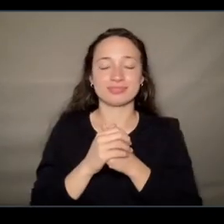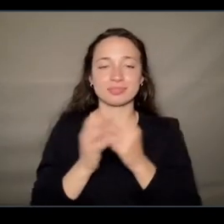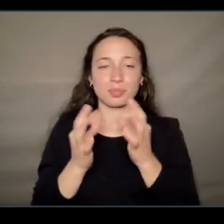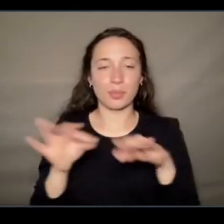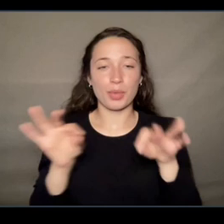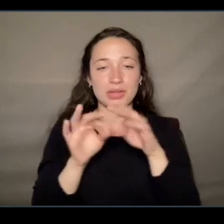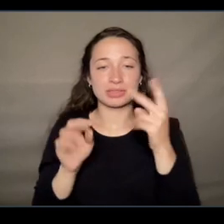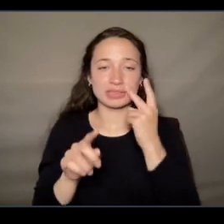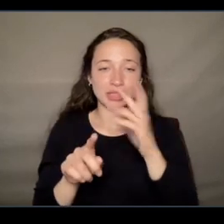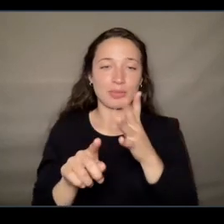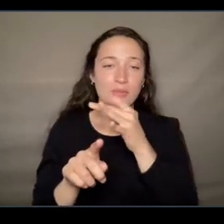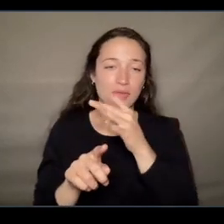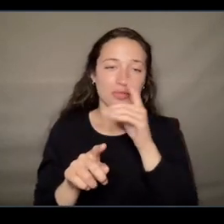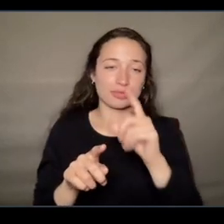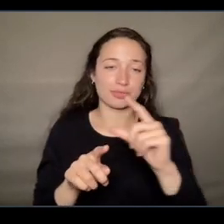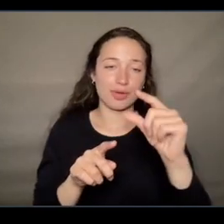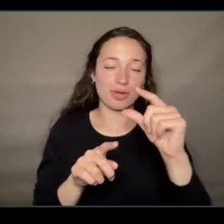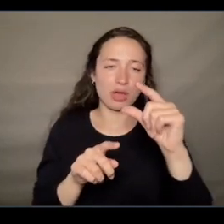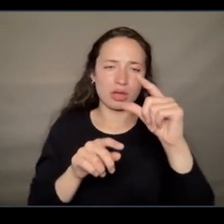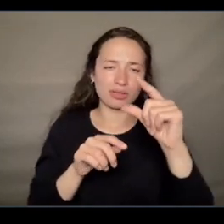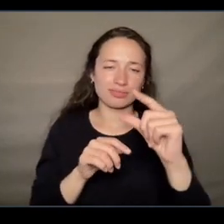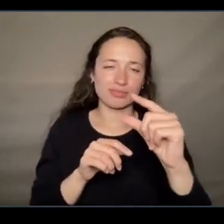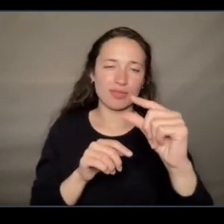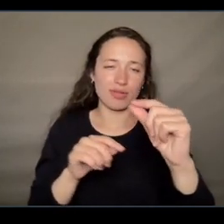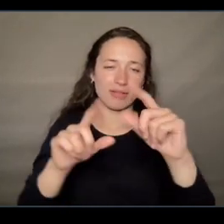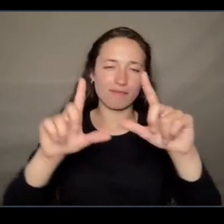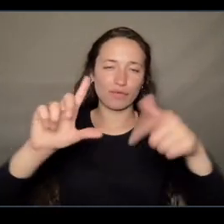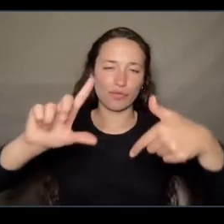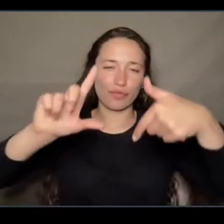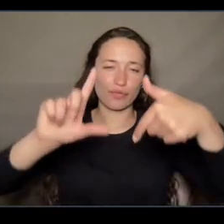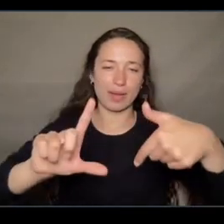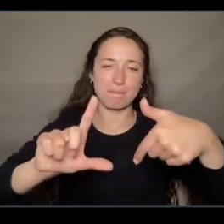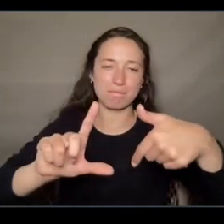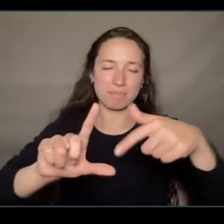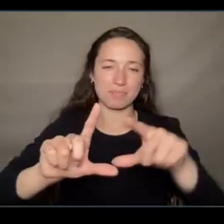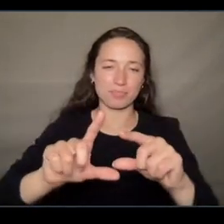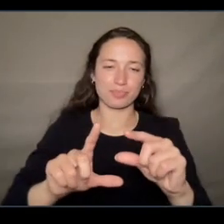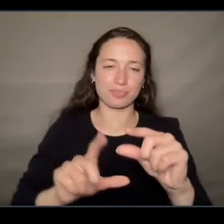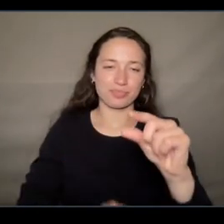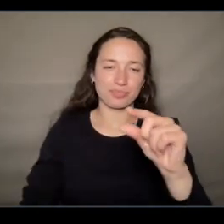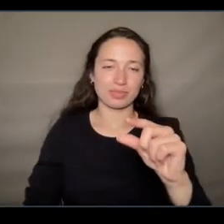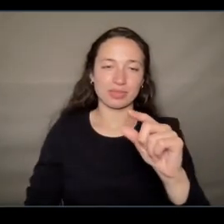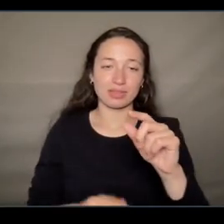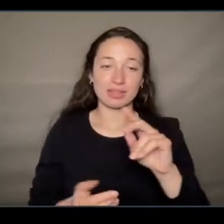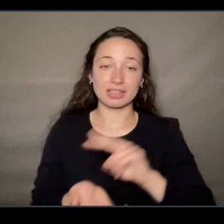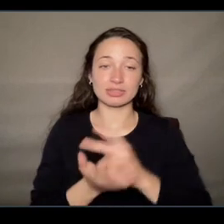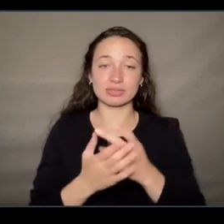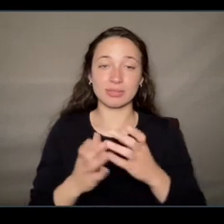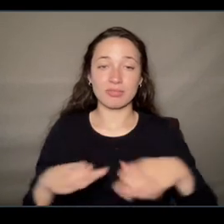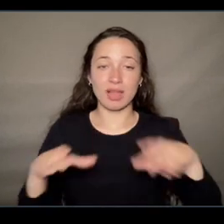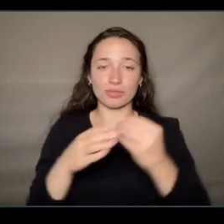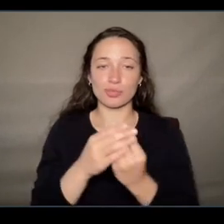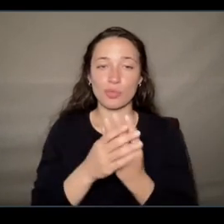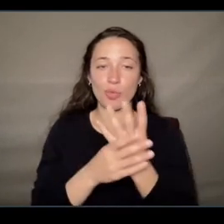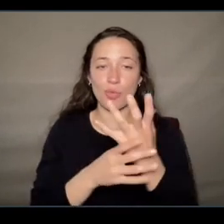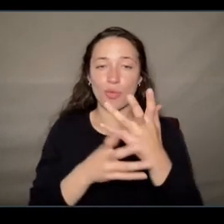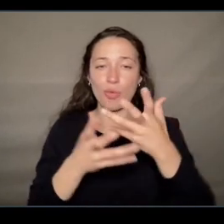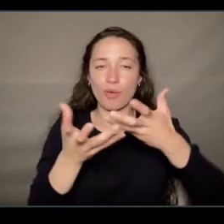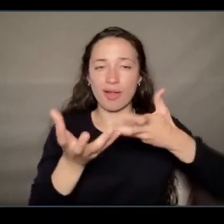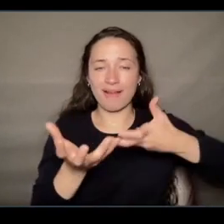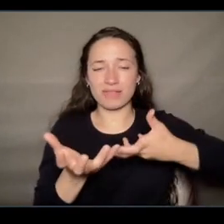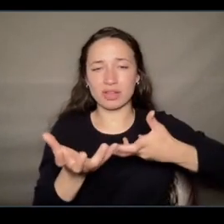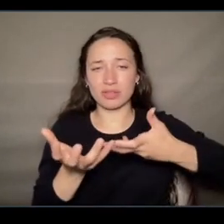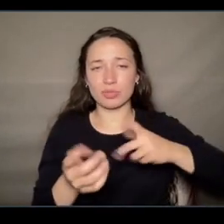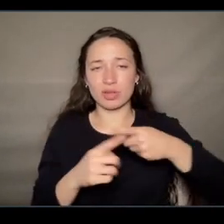It's important to see your mother small and getting smaller in the frame. Even the kitchen pots grow heavier when she's